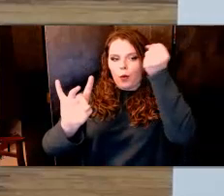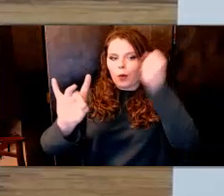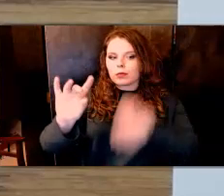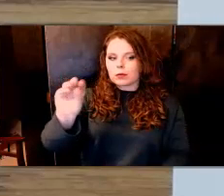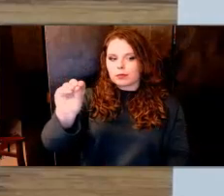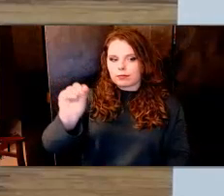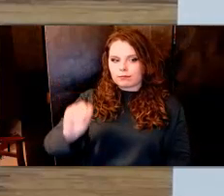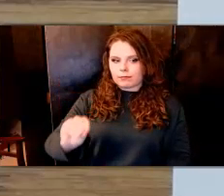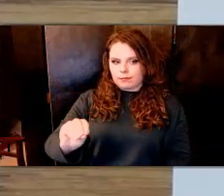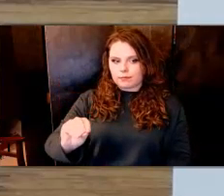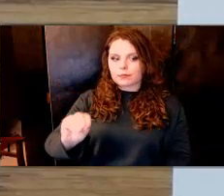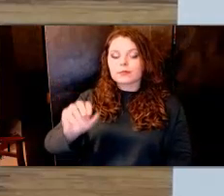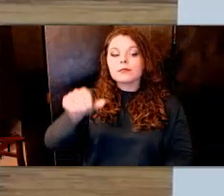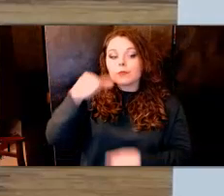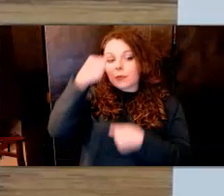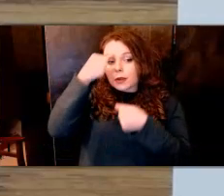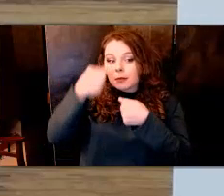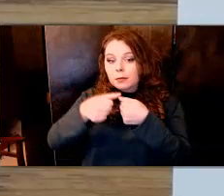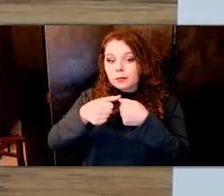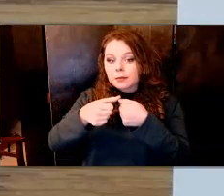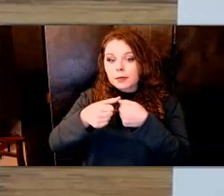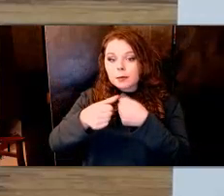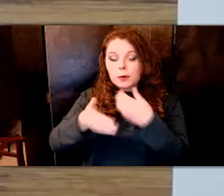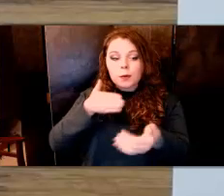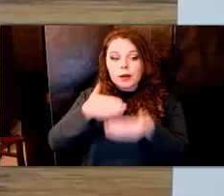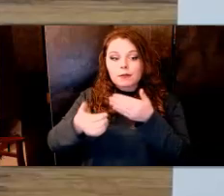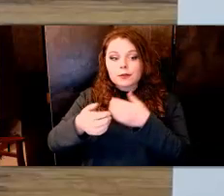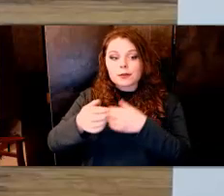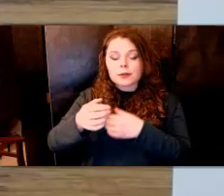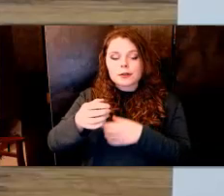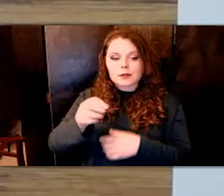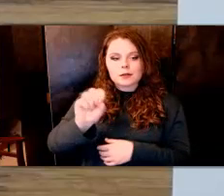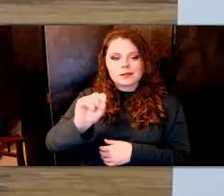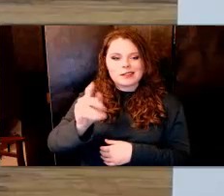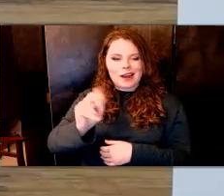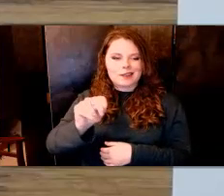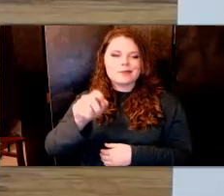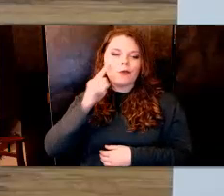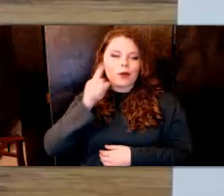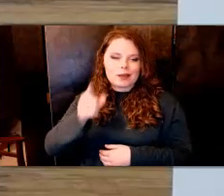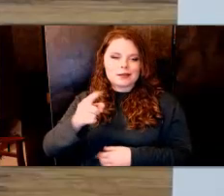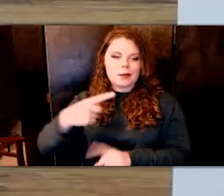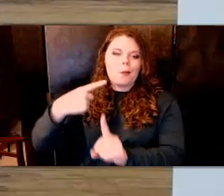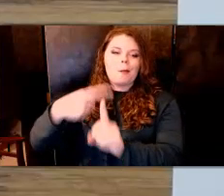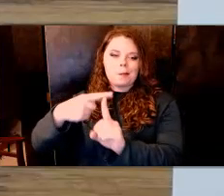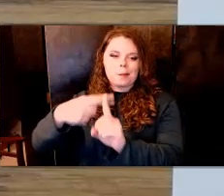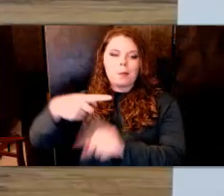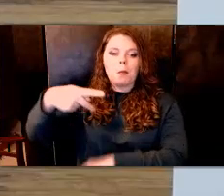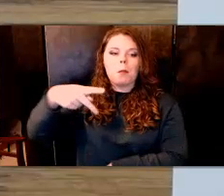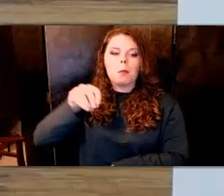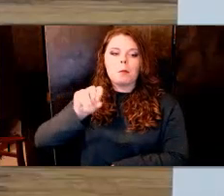down. Keep in mind to take whatever sign this is in front of it. So plus 8 and equals negative